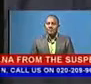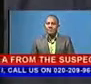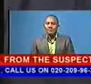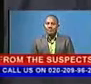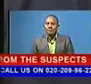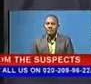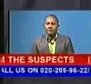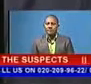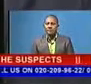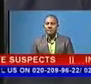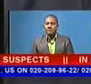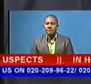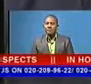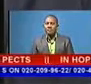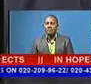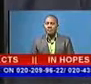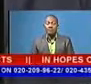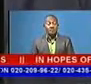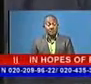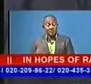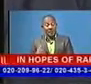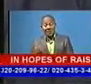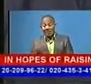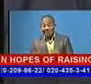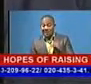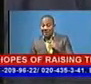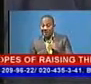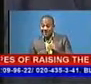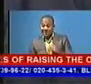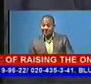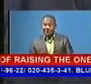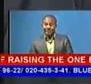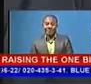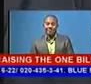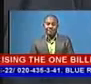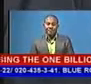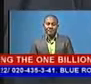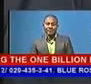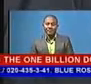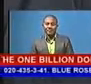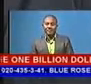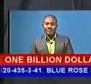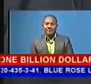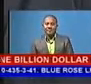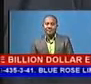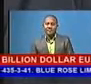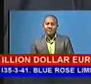I may also just add that